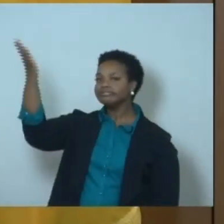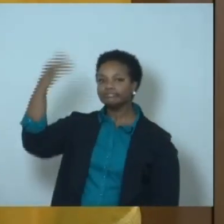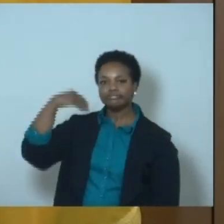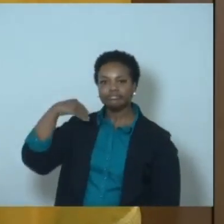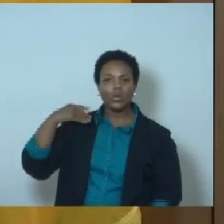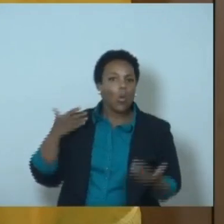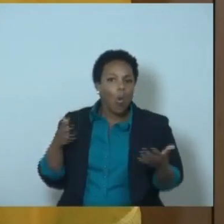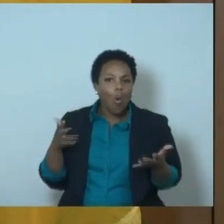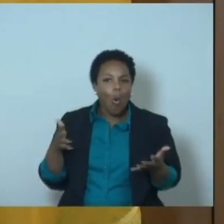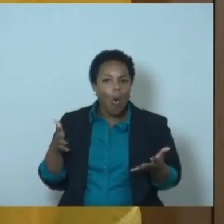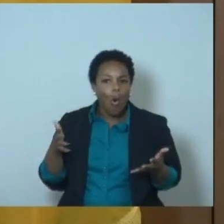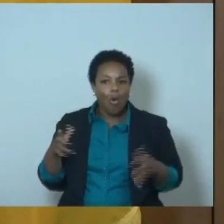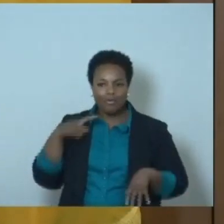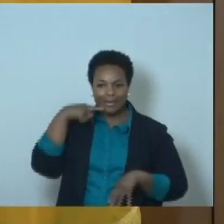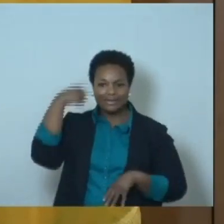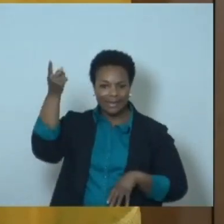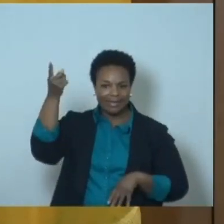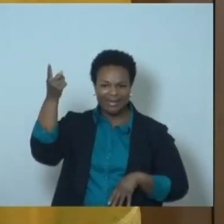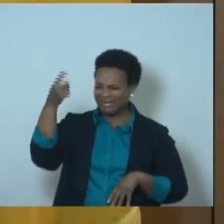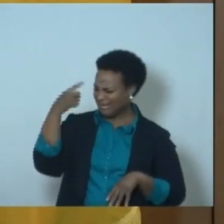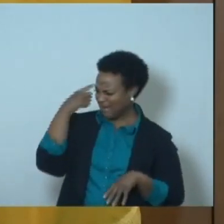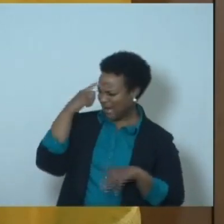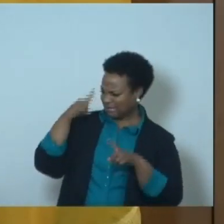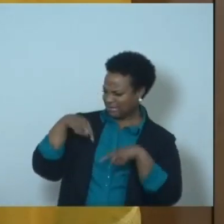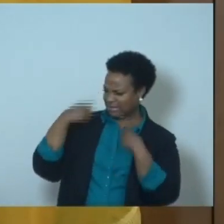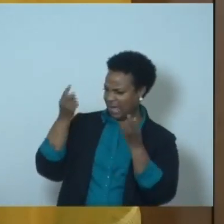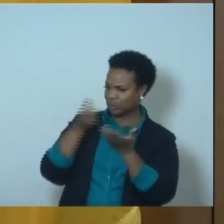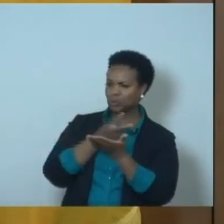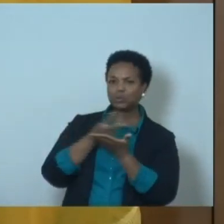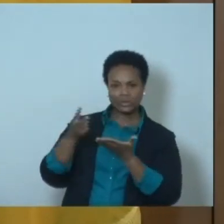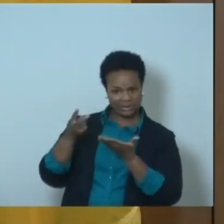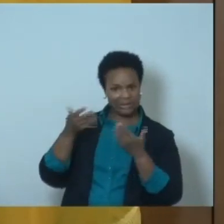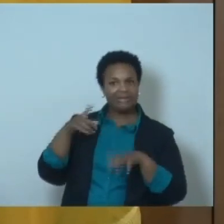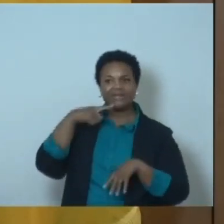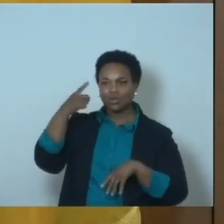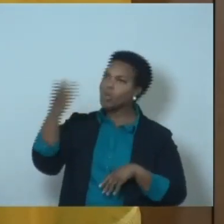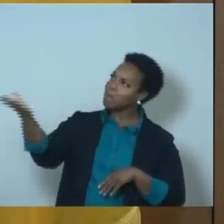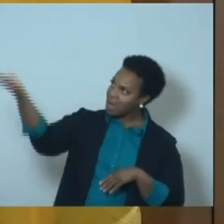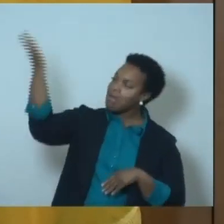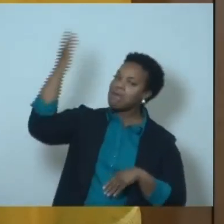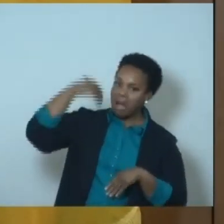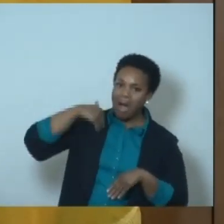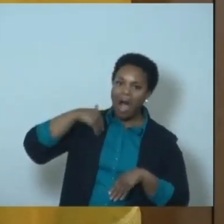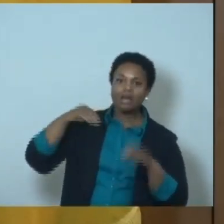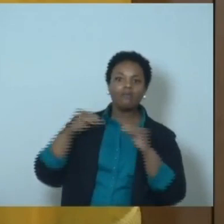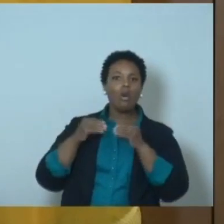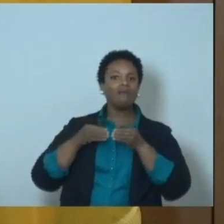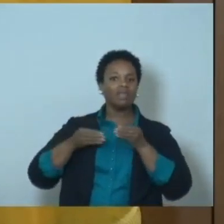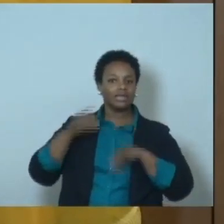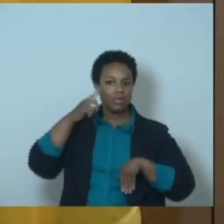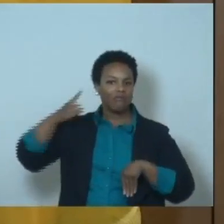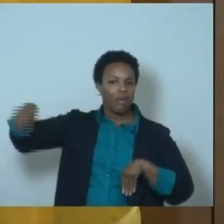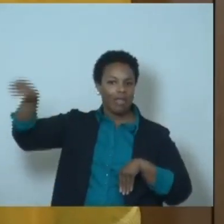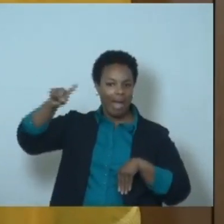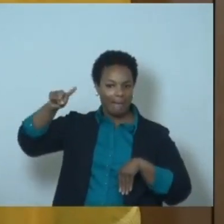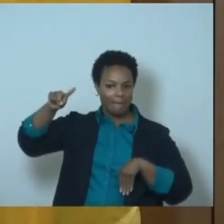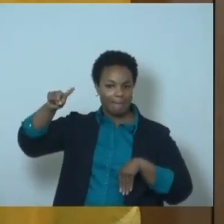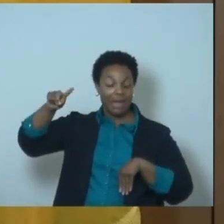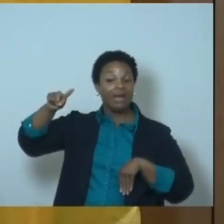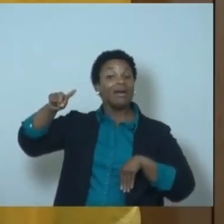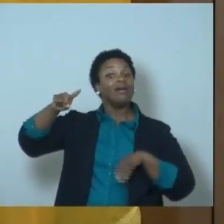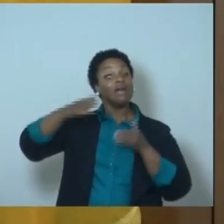and I think that that's been available for the last couple of weeks. And let's see what our data looks like. Phase 2,